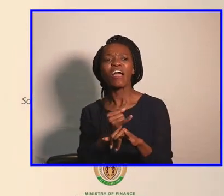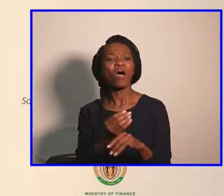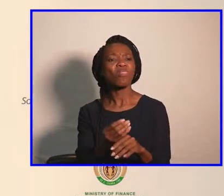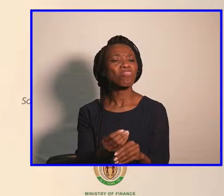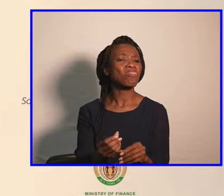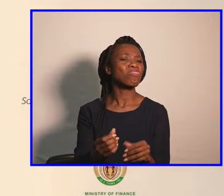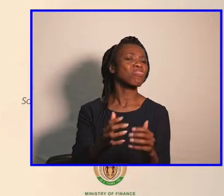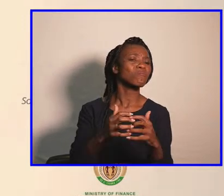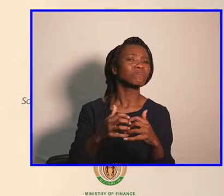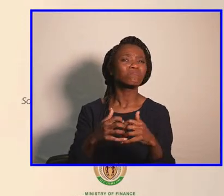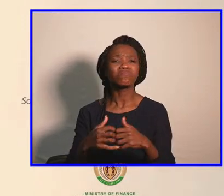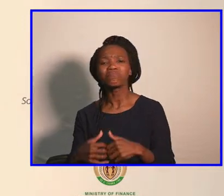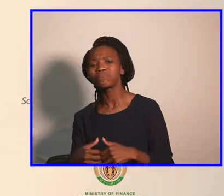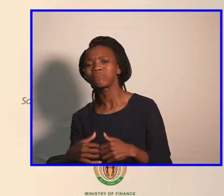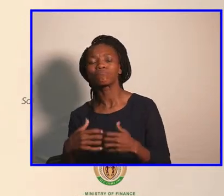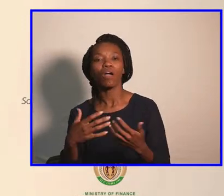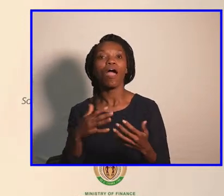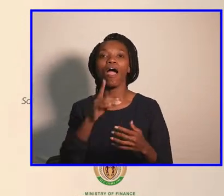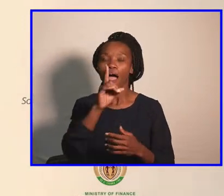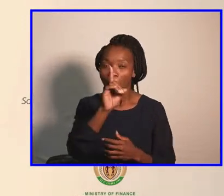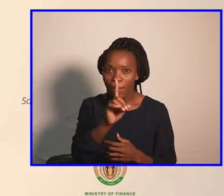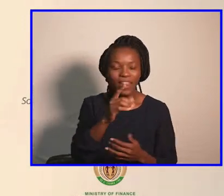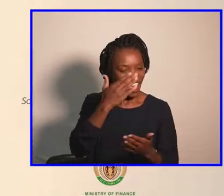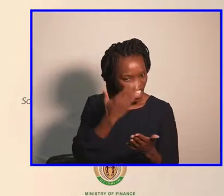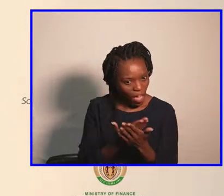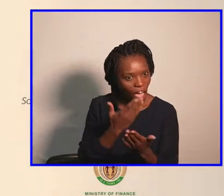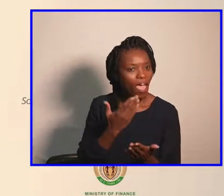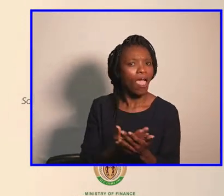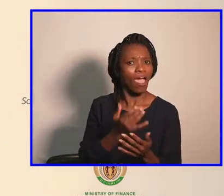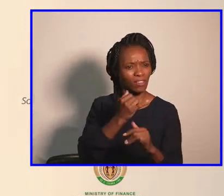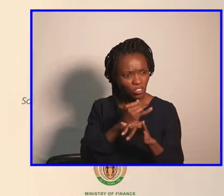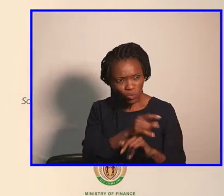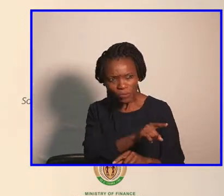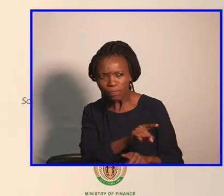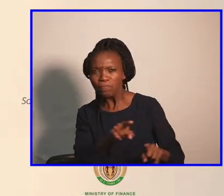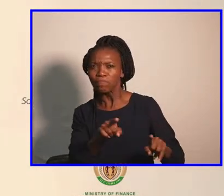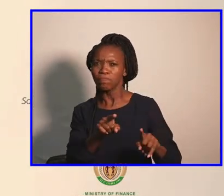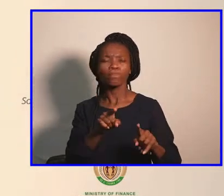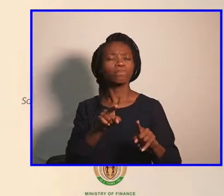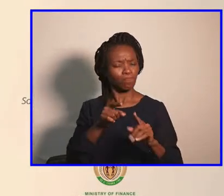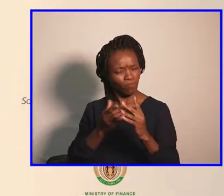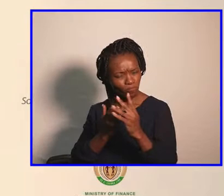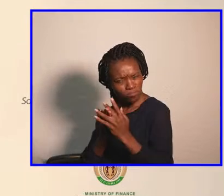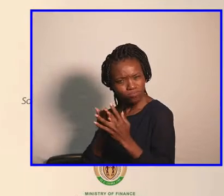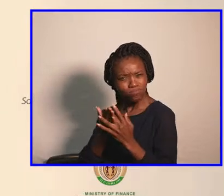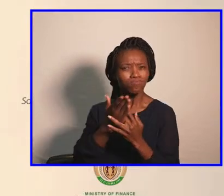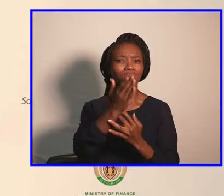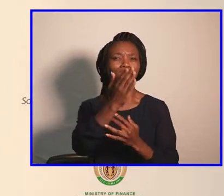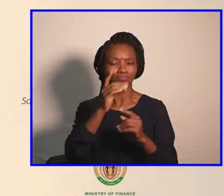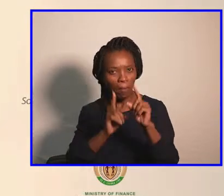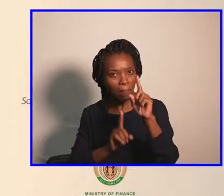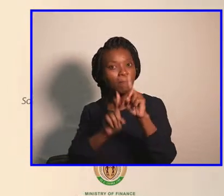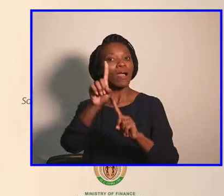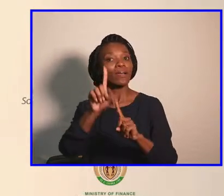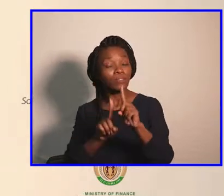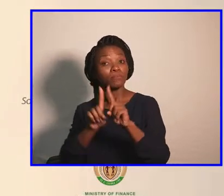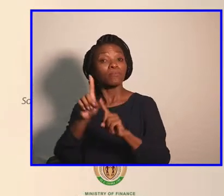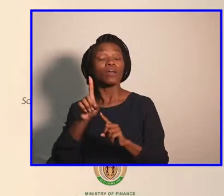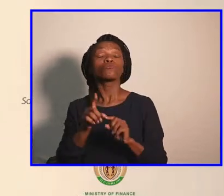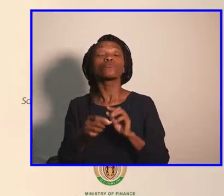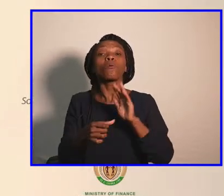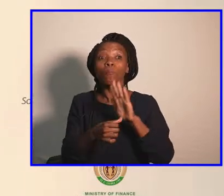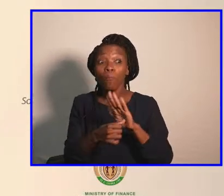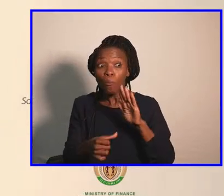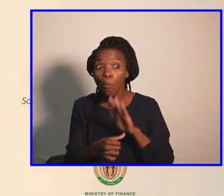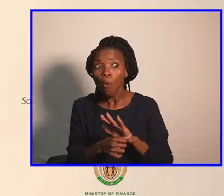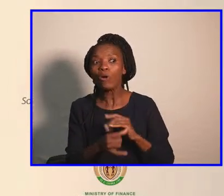and trials of a young and growing democracy. It is natural that these institutions be tested. There's